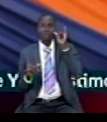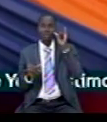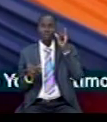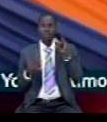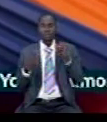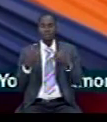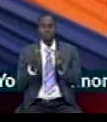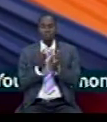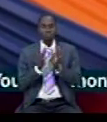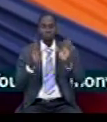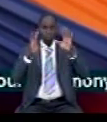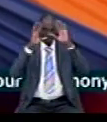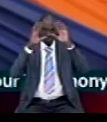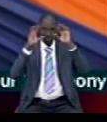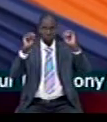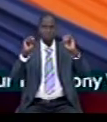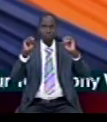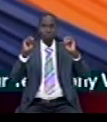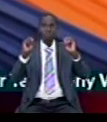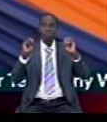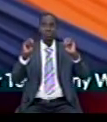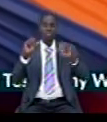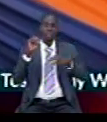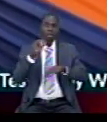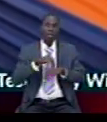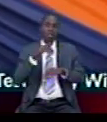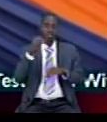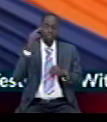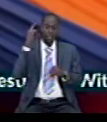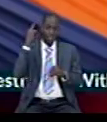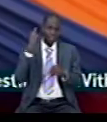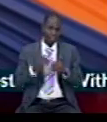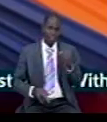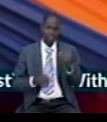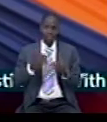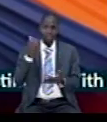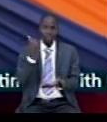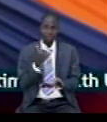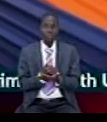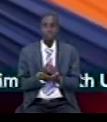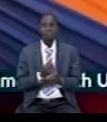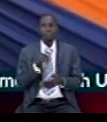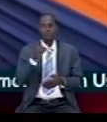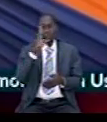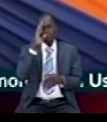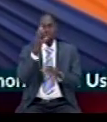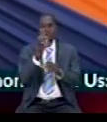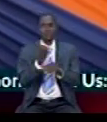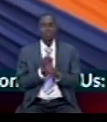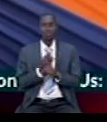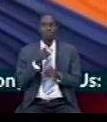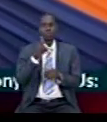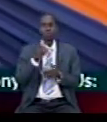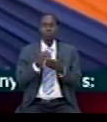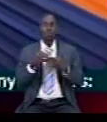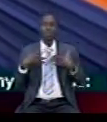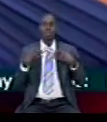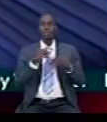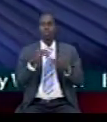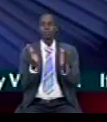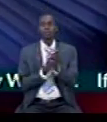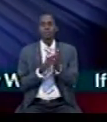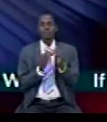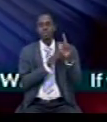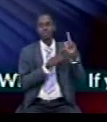GS, at last, amen, I got my healing. Praise the Lord.